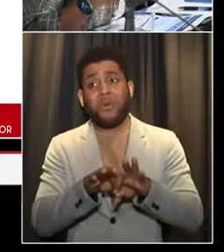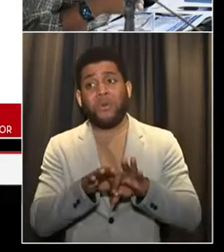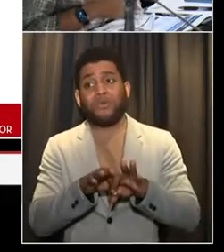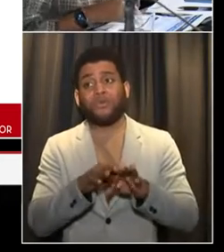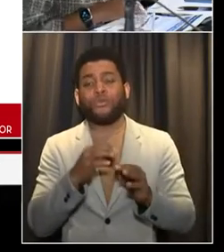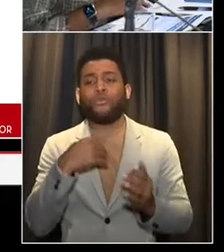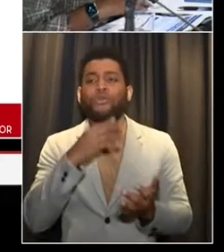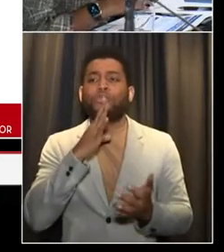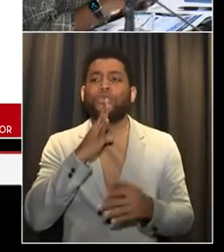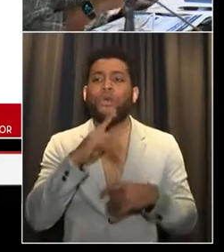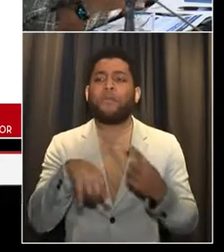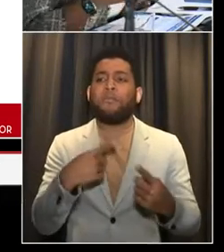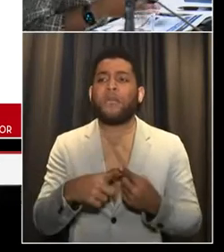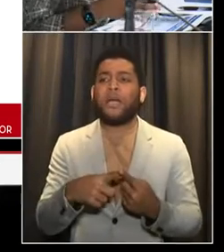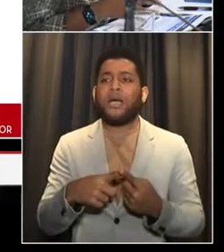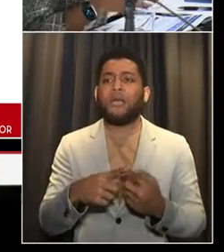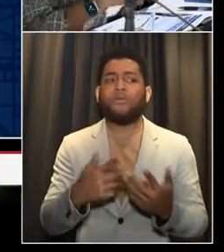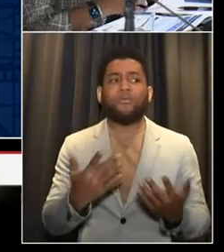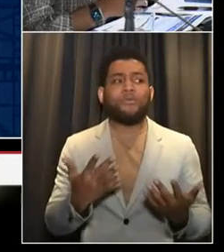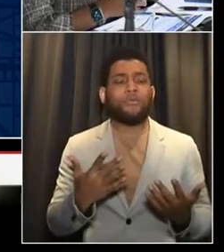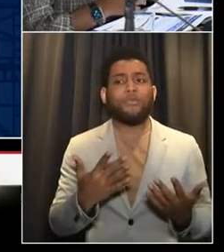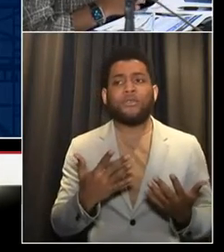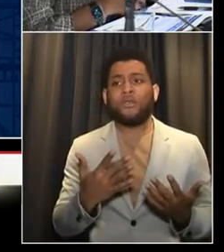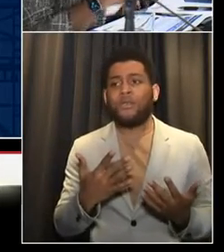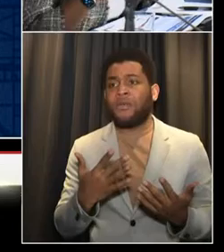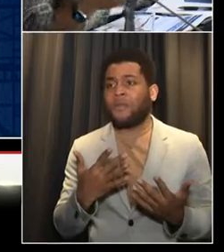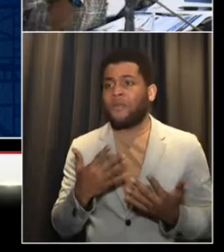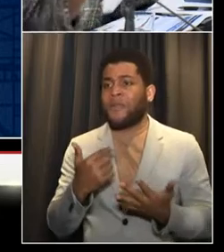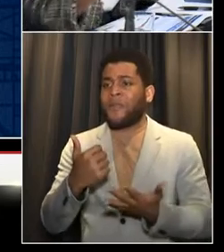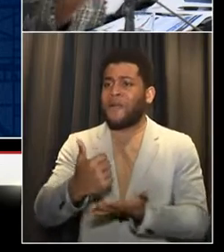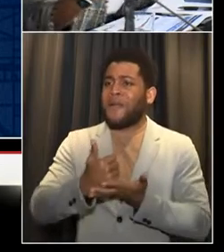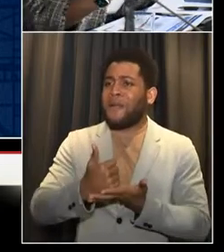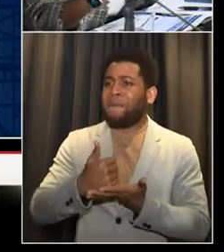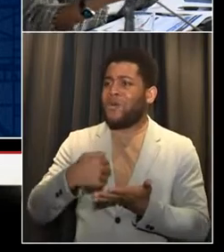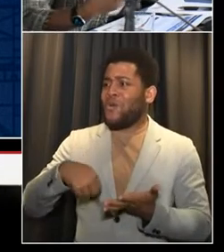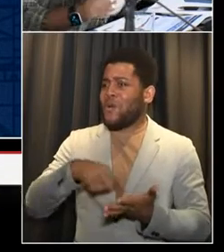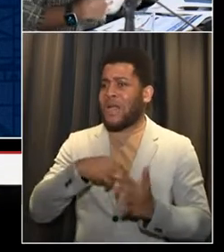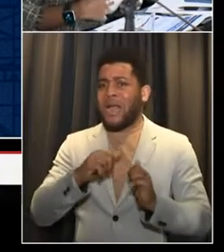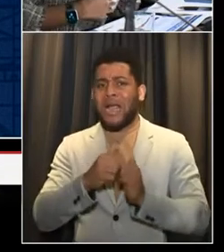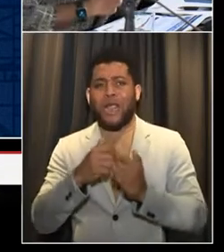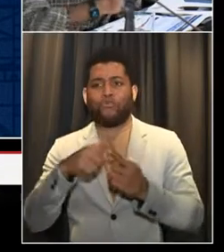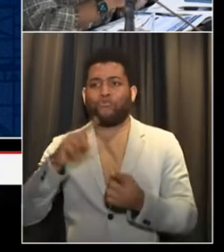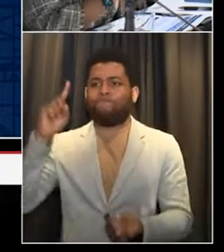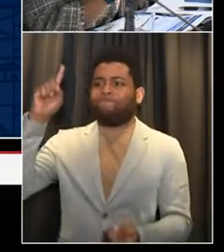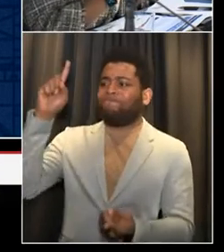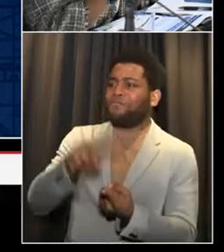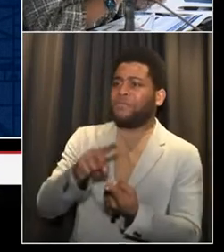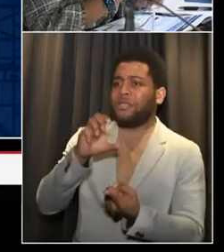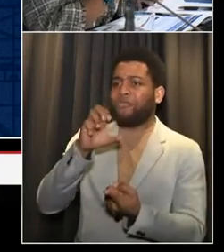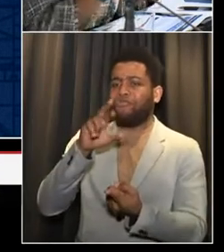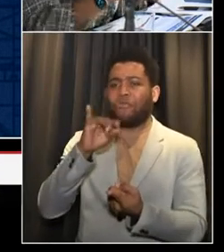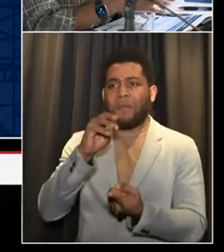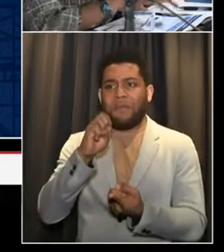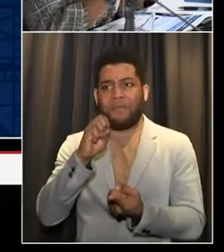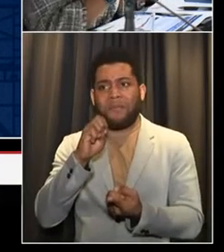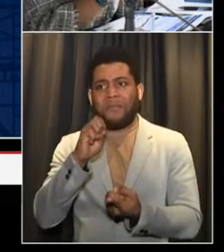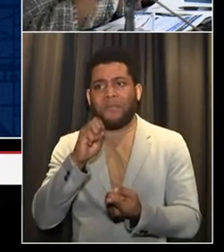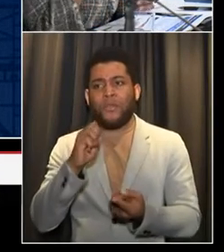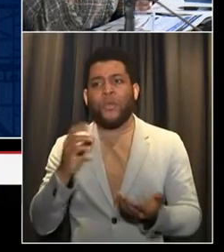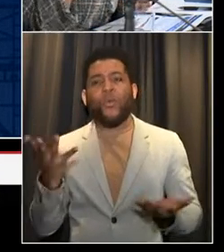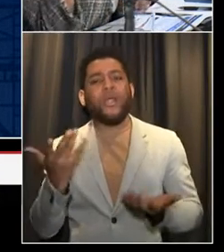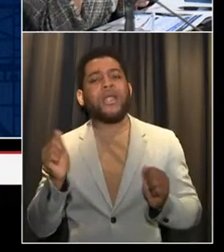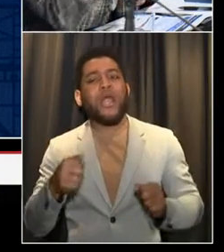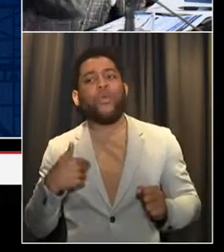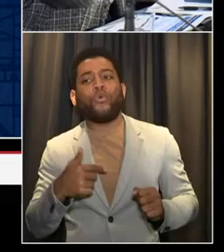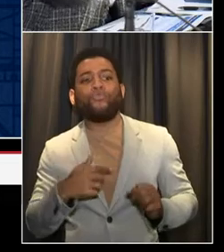things we're doing around that is helping us to drive down crime, and what more can we do together to continue to see those trends and to